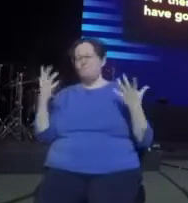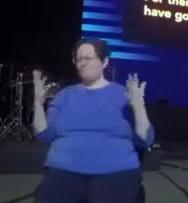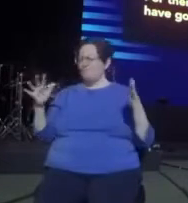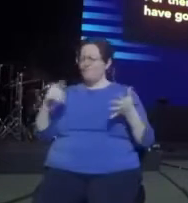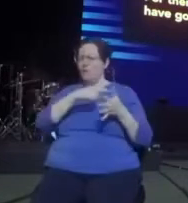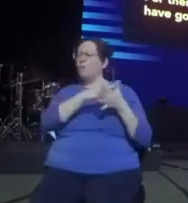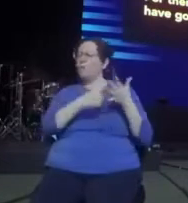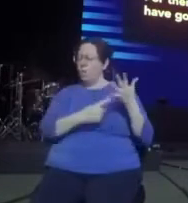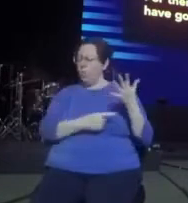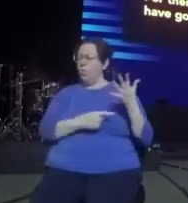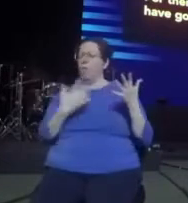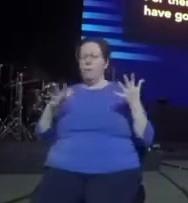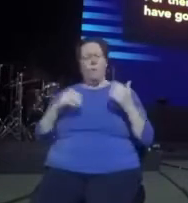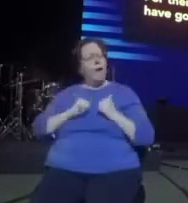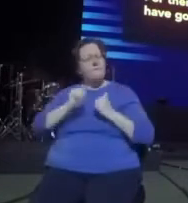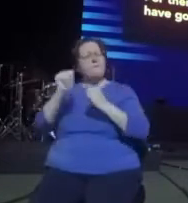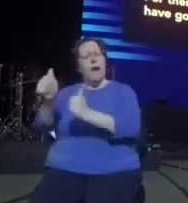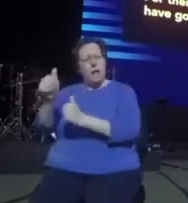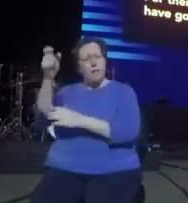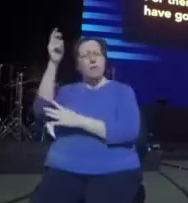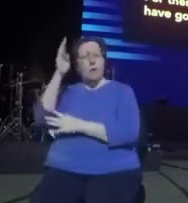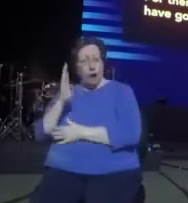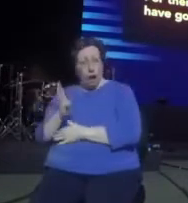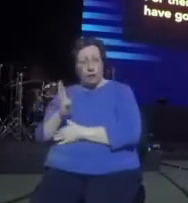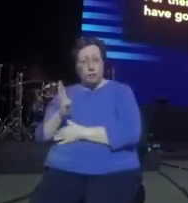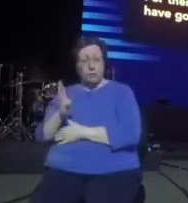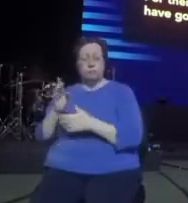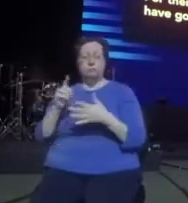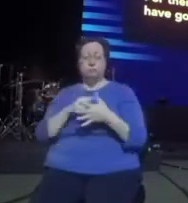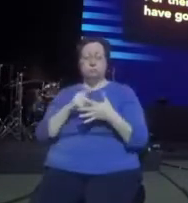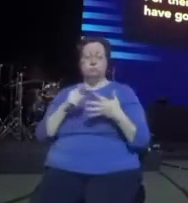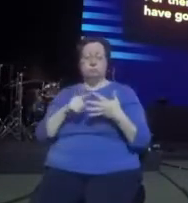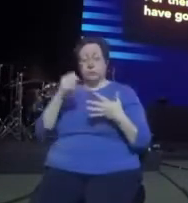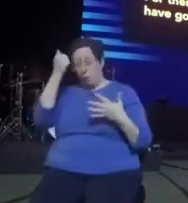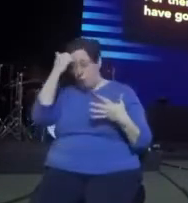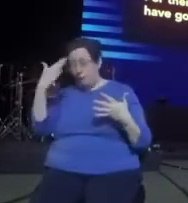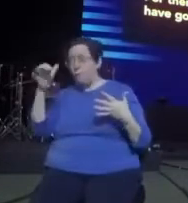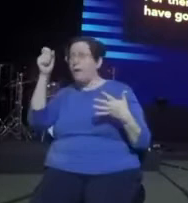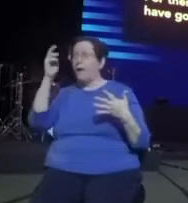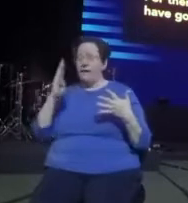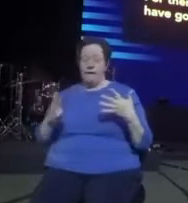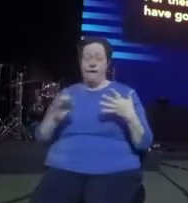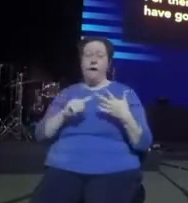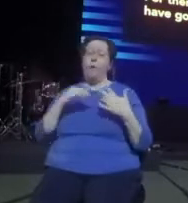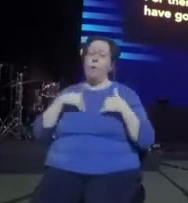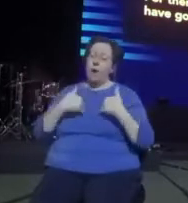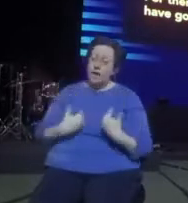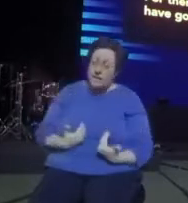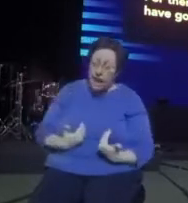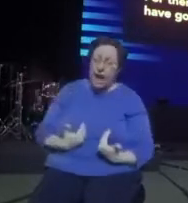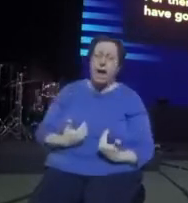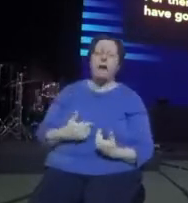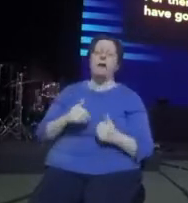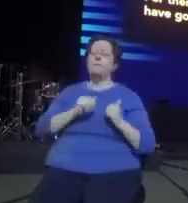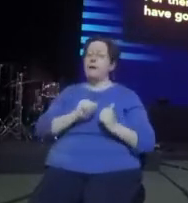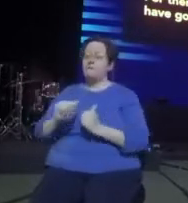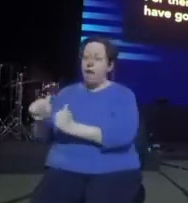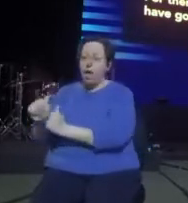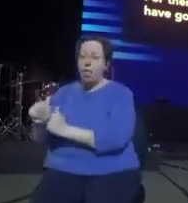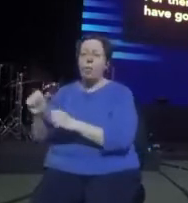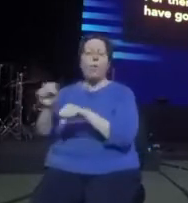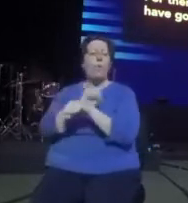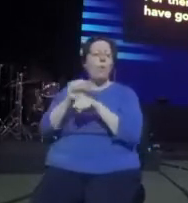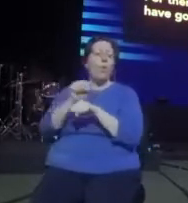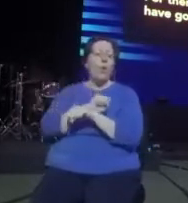of that. We've followed God. I mean, we're exhausted by following him. We're working with